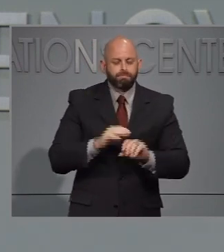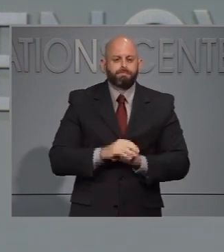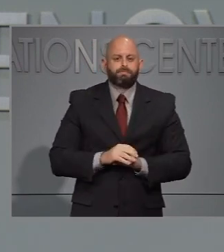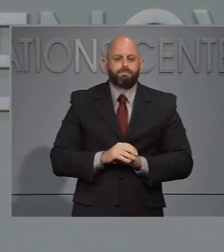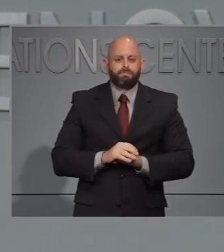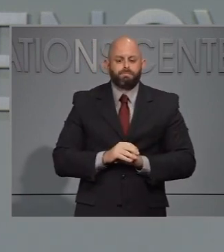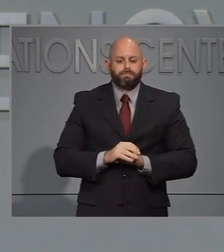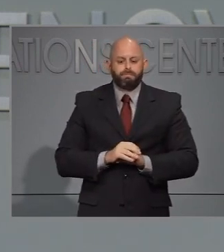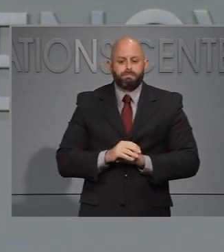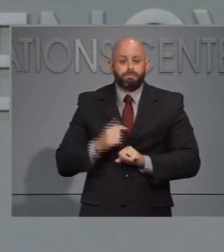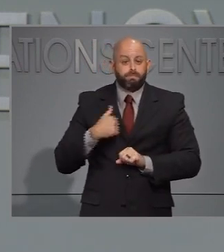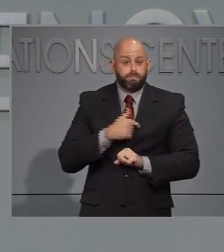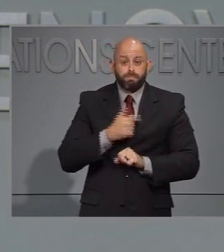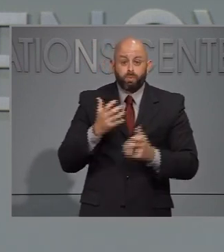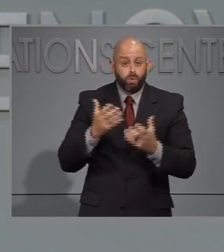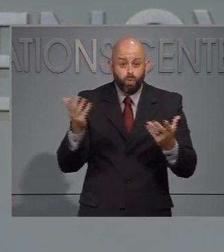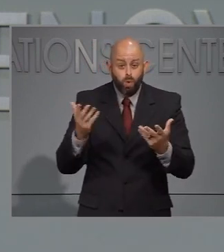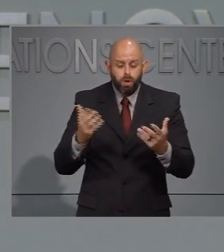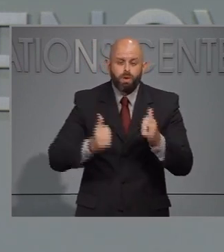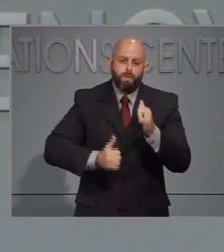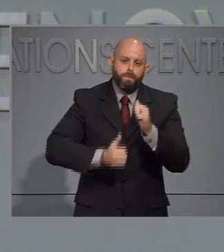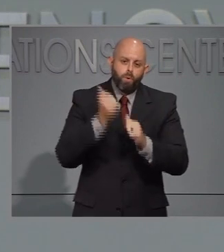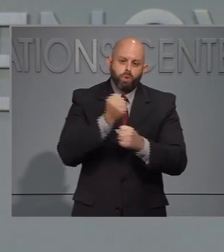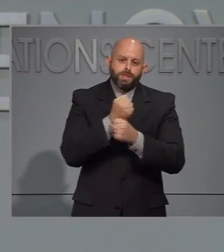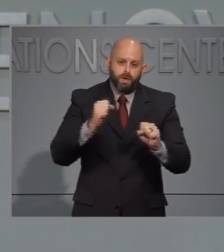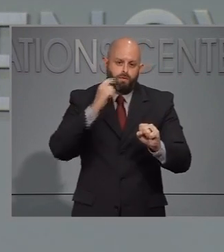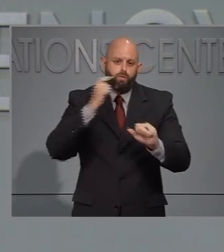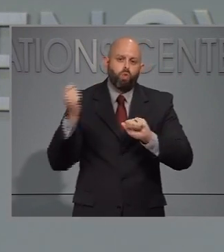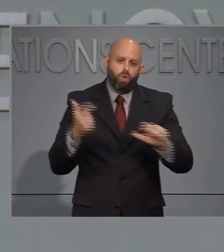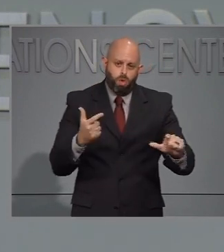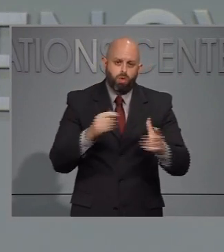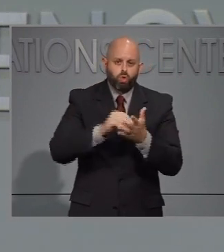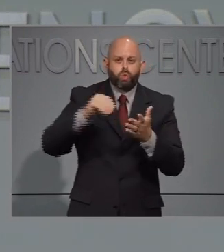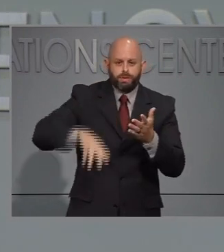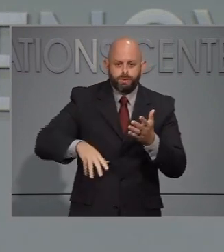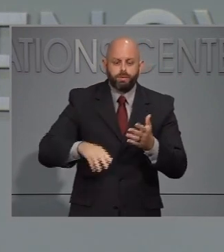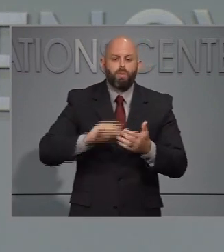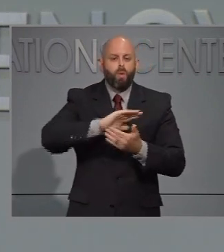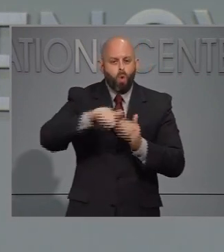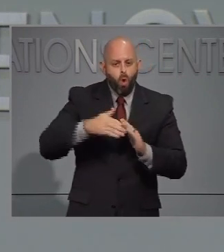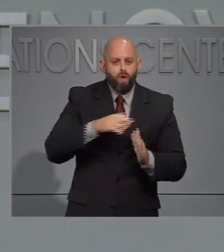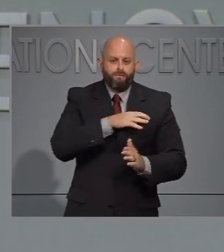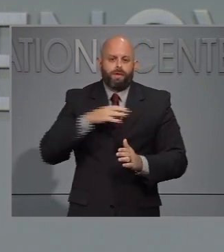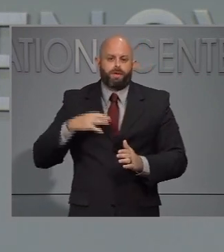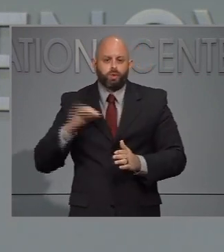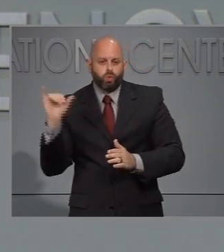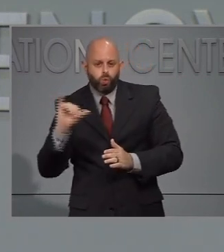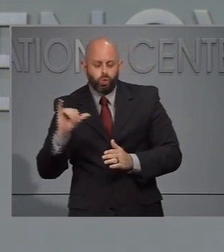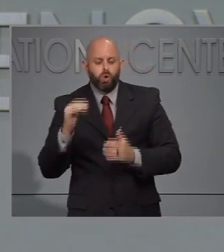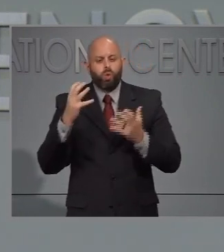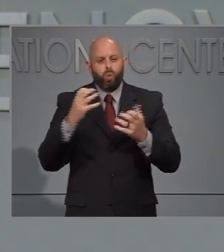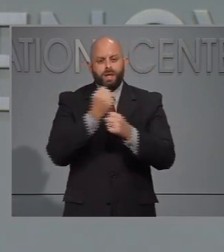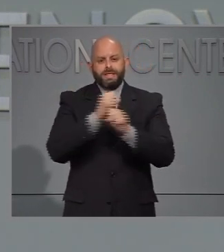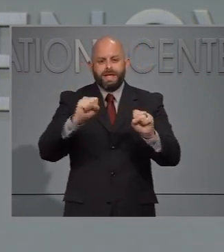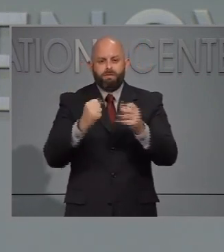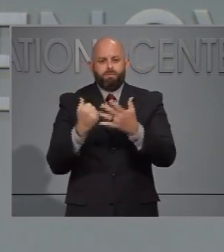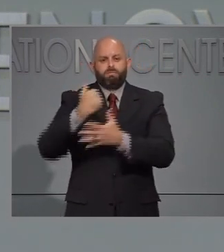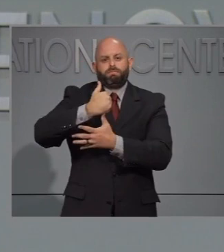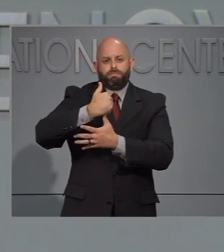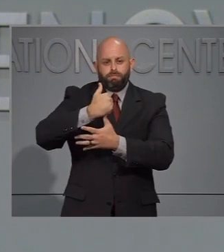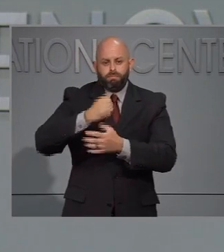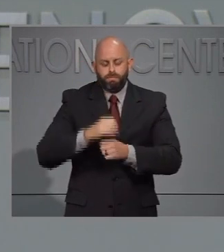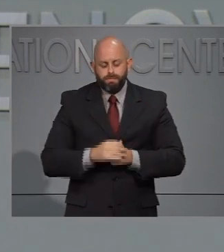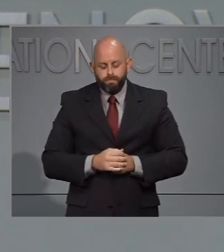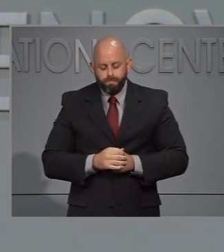the maximum amount of safety precautions for students and faculty. And so that meant that we wanted to